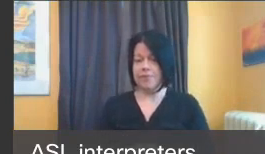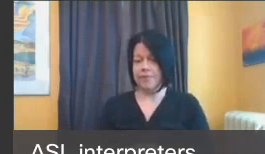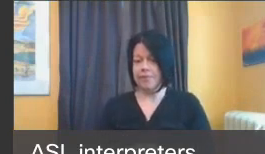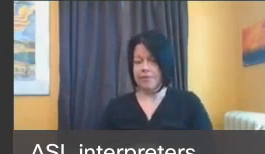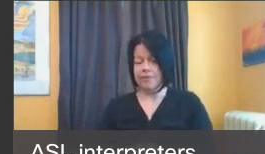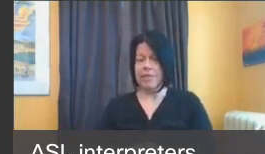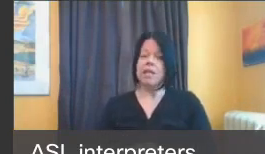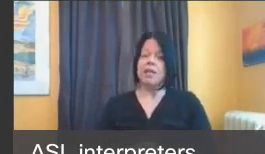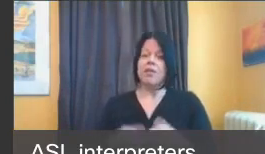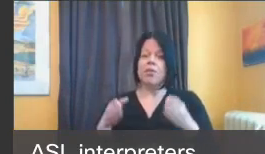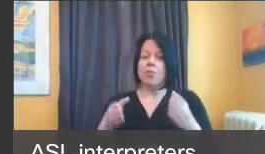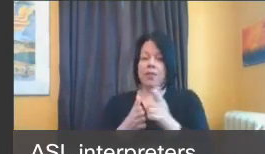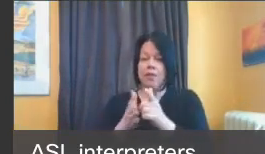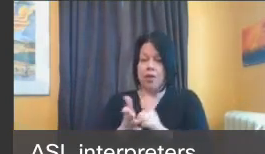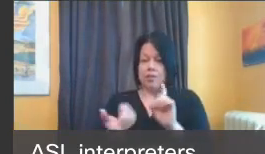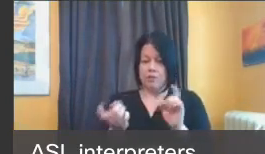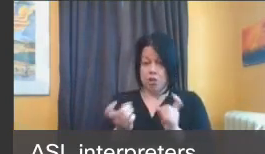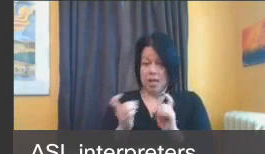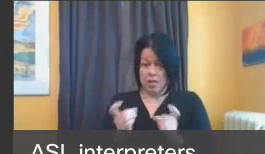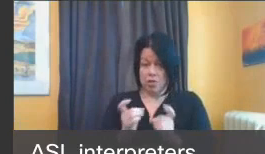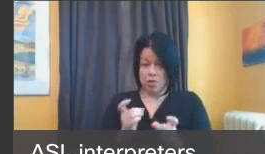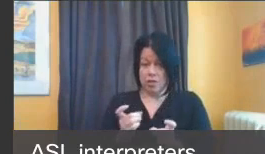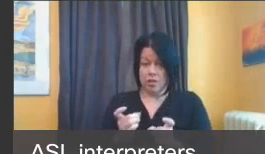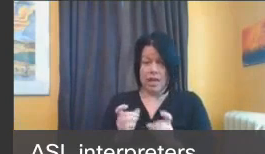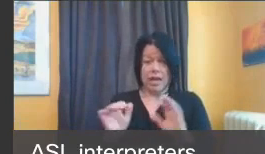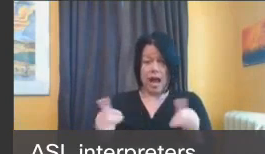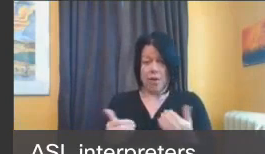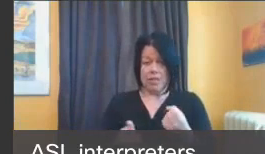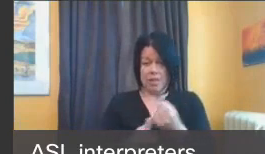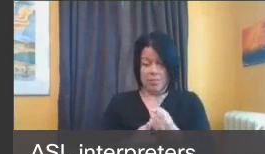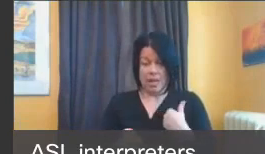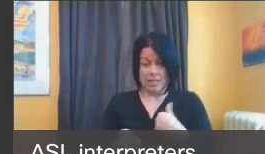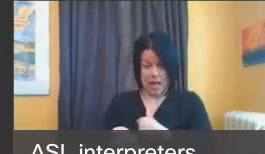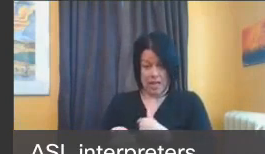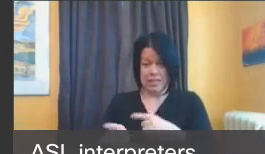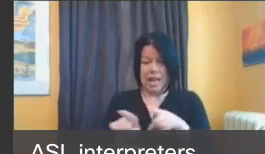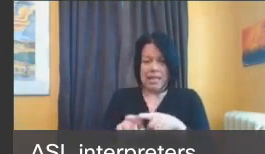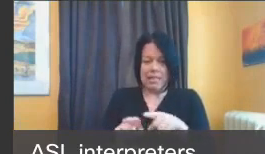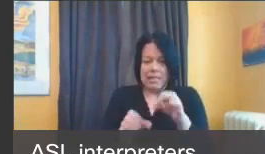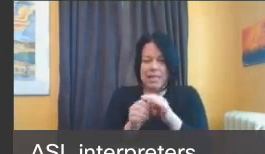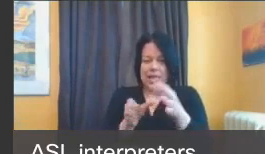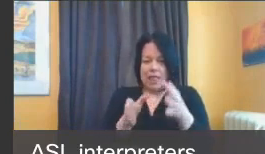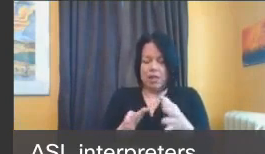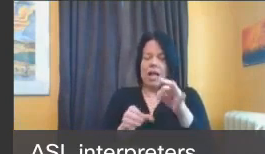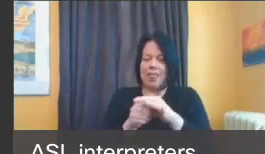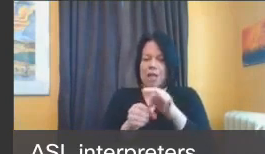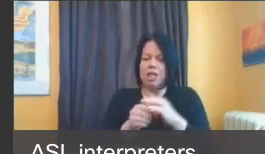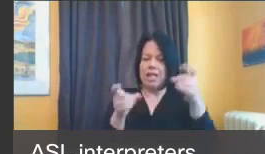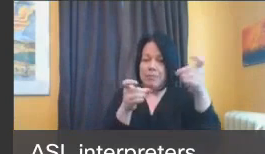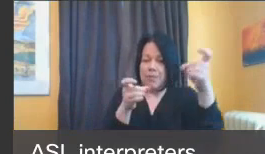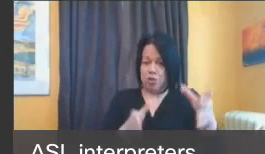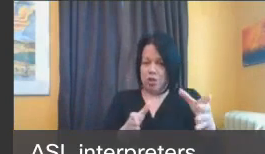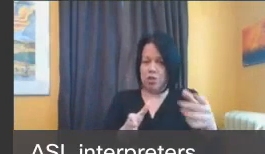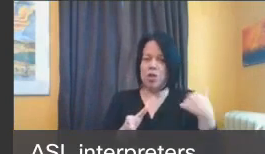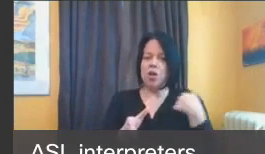the way that the laws have changed and the way that it is practically impacting us as elections administrators is that we are having to